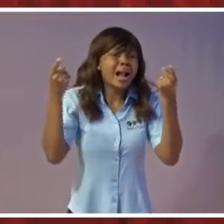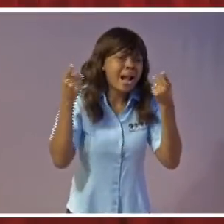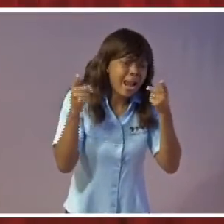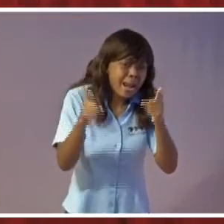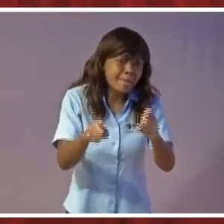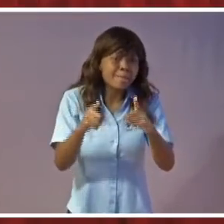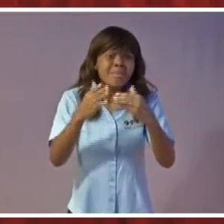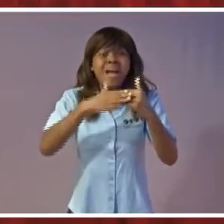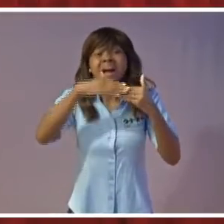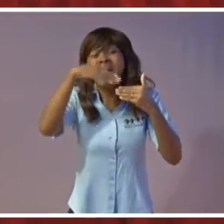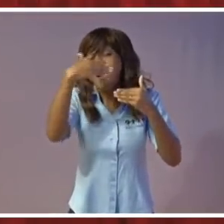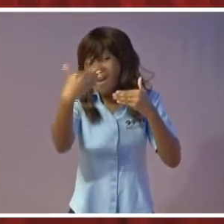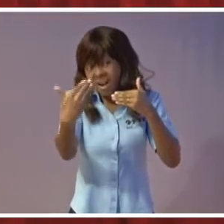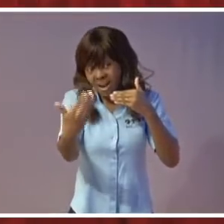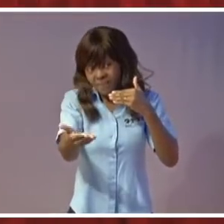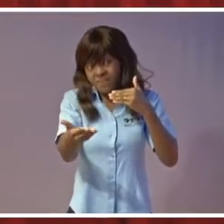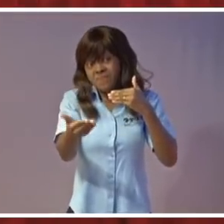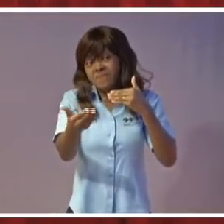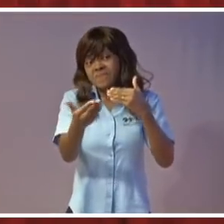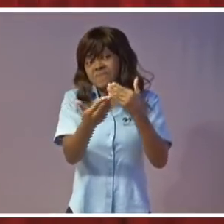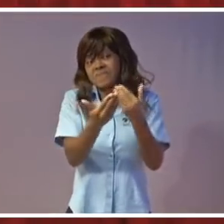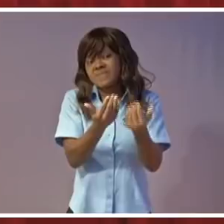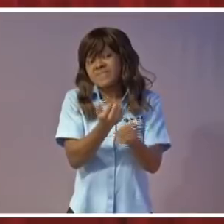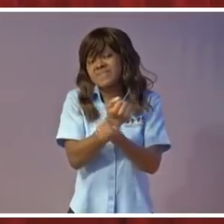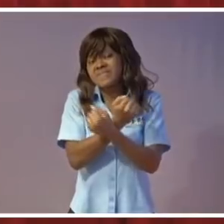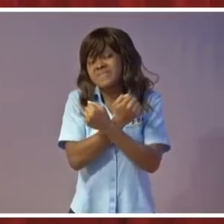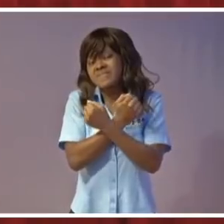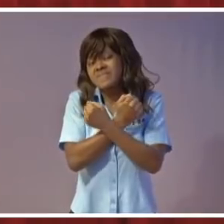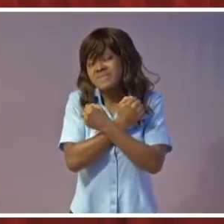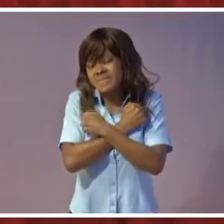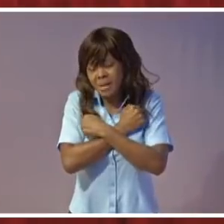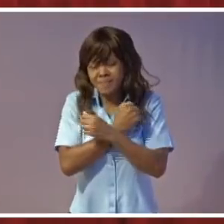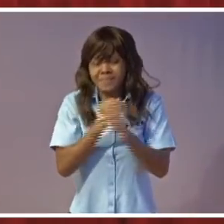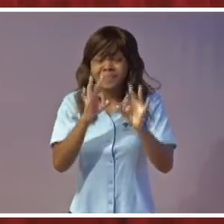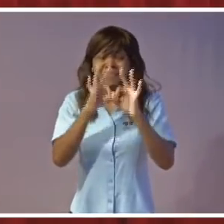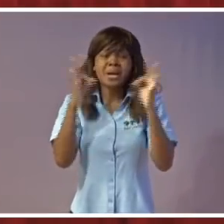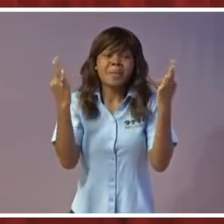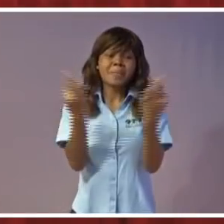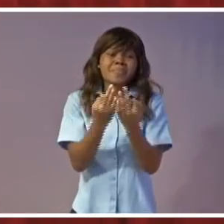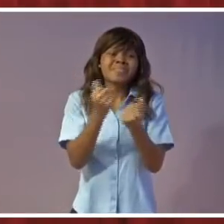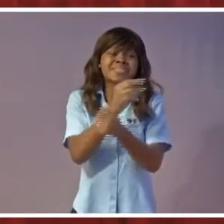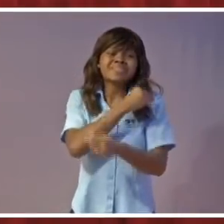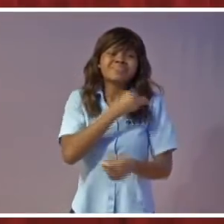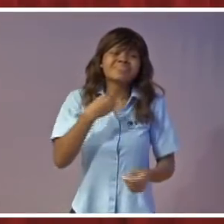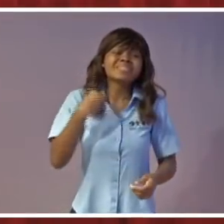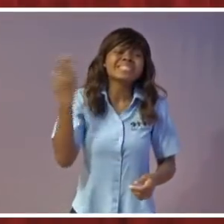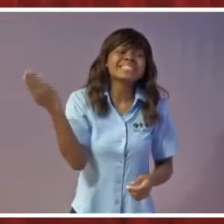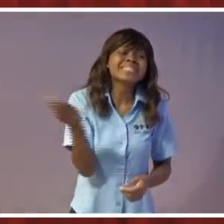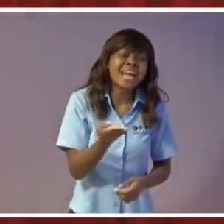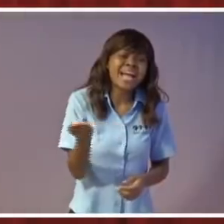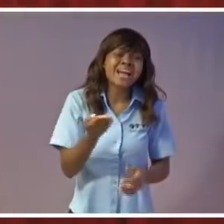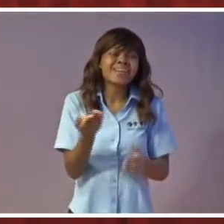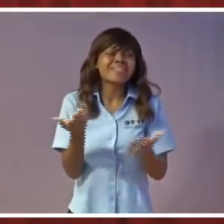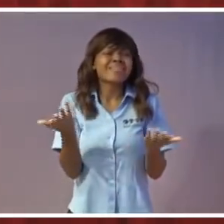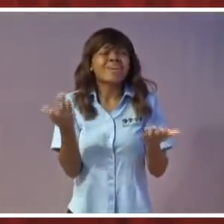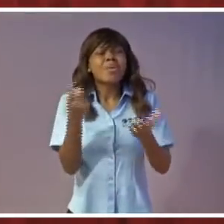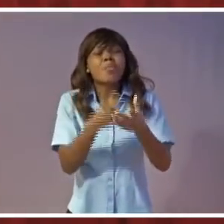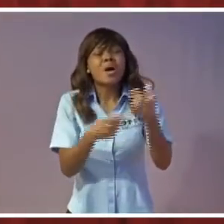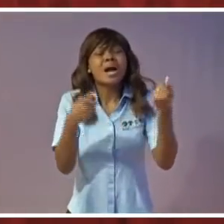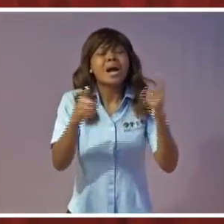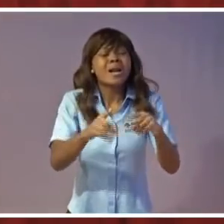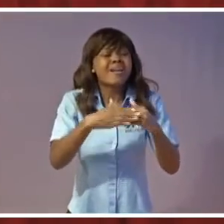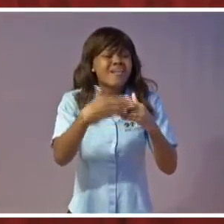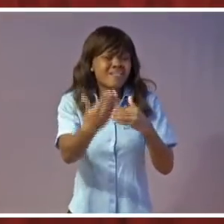loved ones, because many stories of people going in, testing positive, being sent to a treatment center, relatives are not clear where they are for some